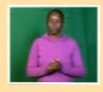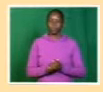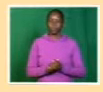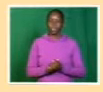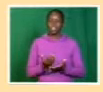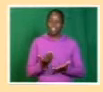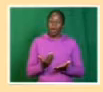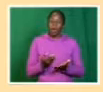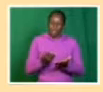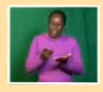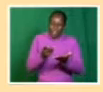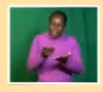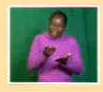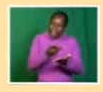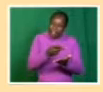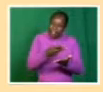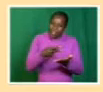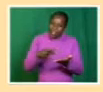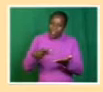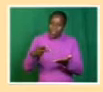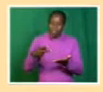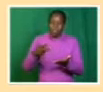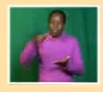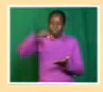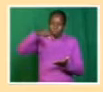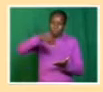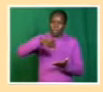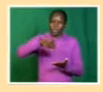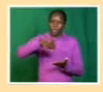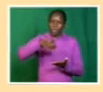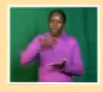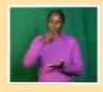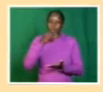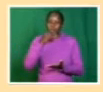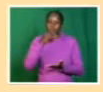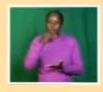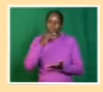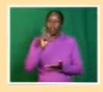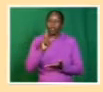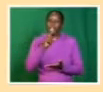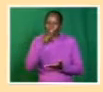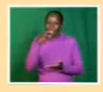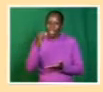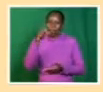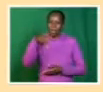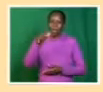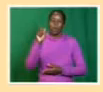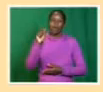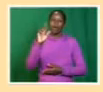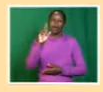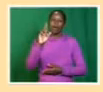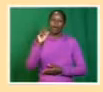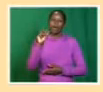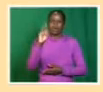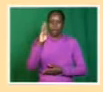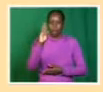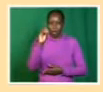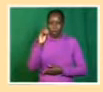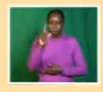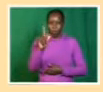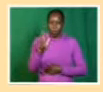characteristic graph of a quadratic function is a parabola. You know that, okay? It is